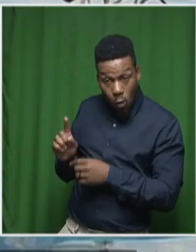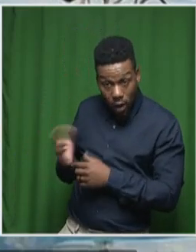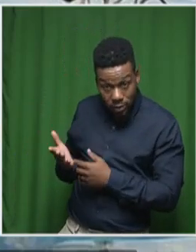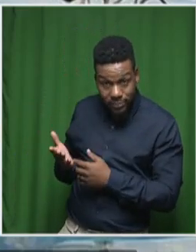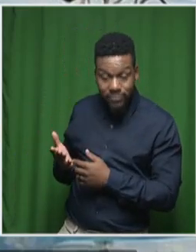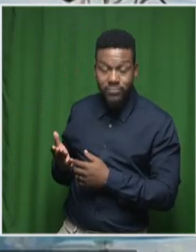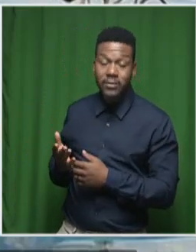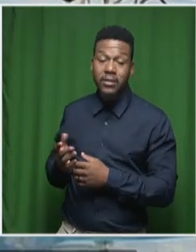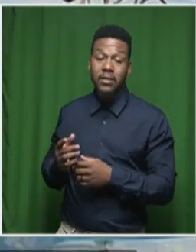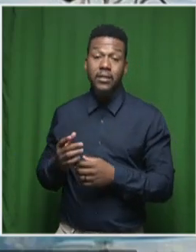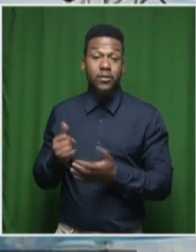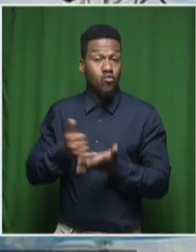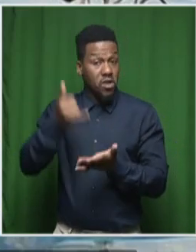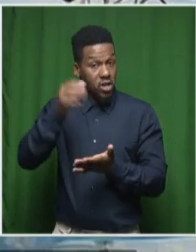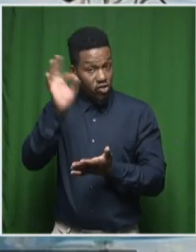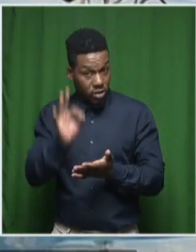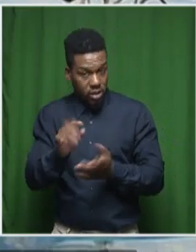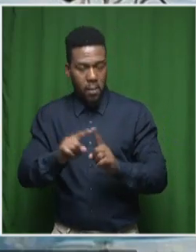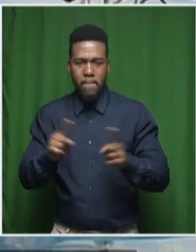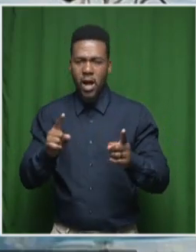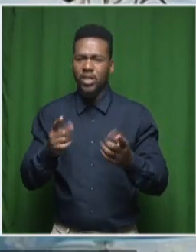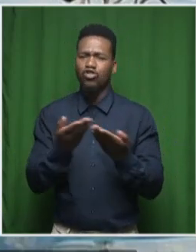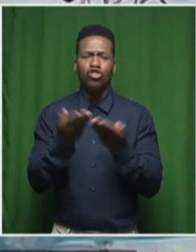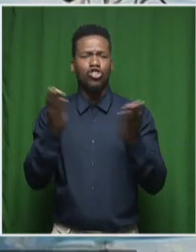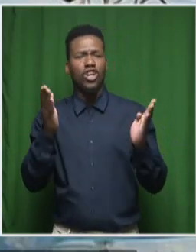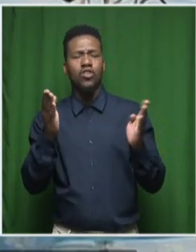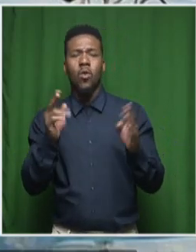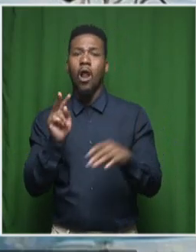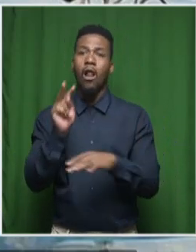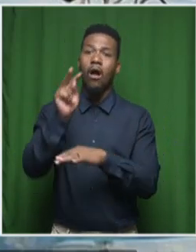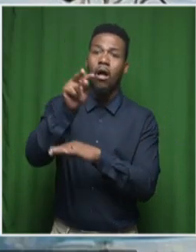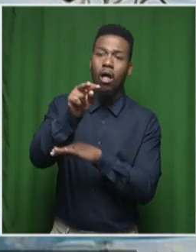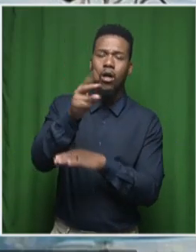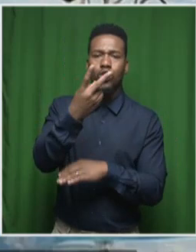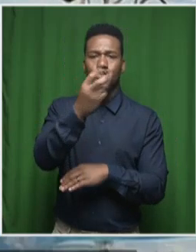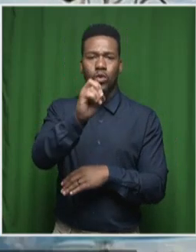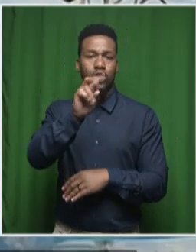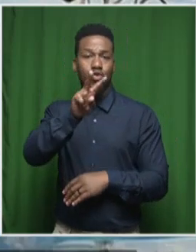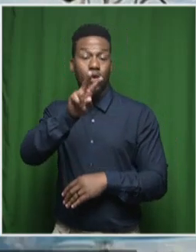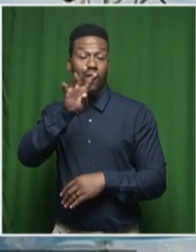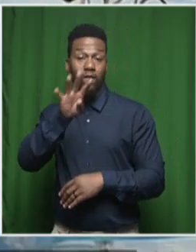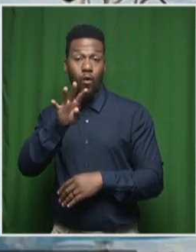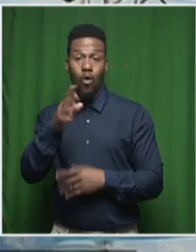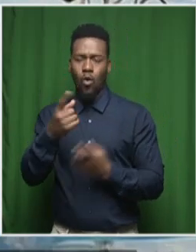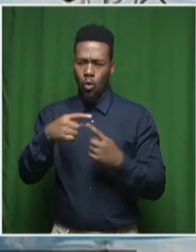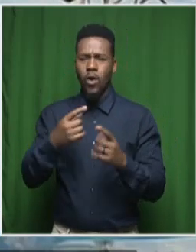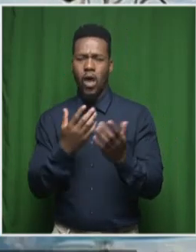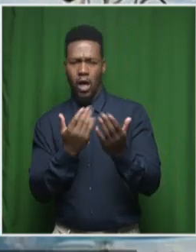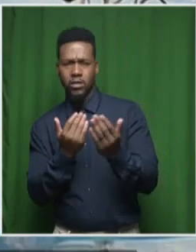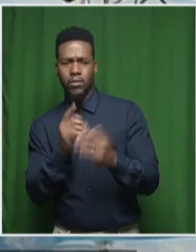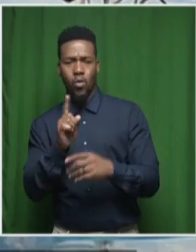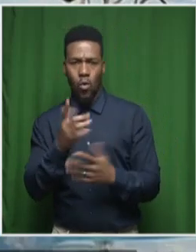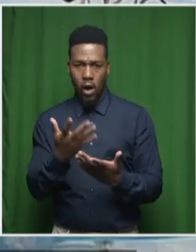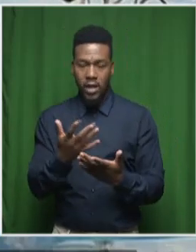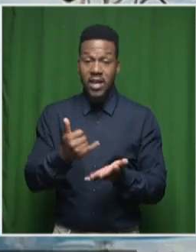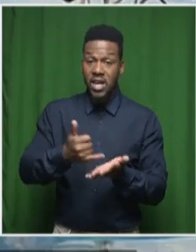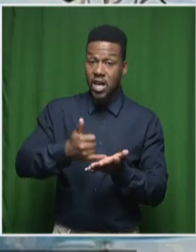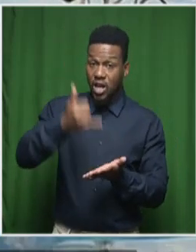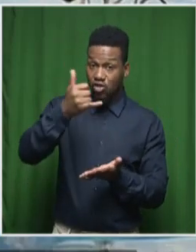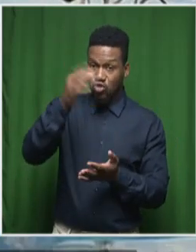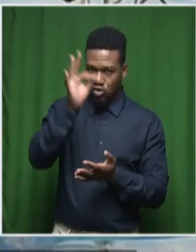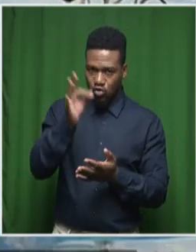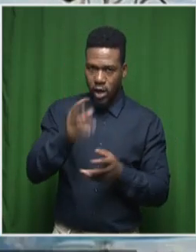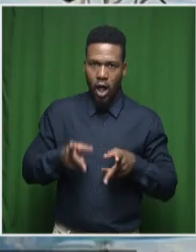interest rates. However, in terms of a general outlook for 2024, we do then start to anticipate the first set of interest rates being